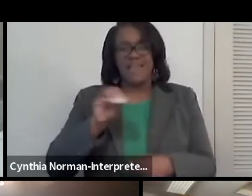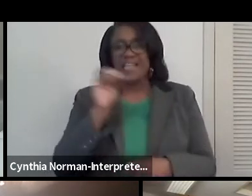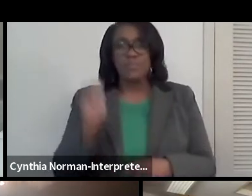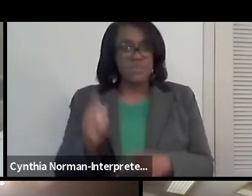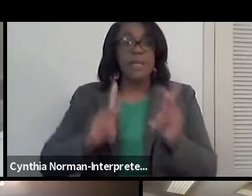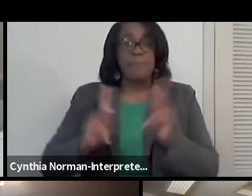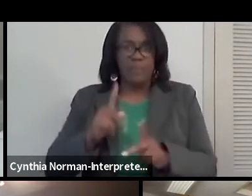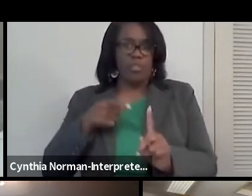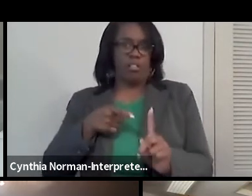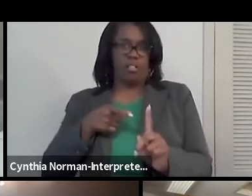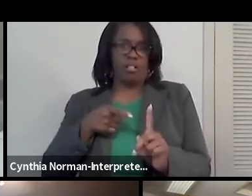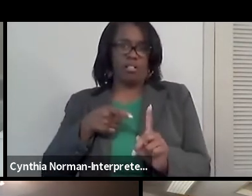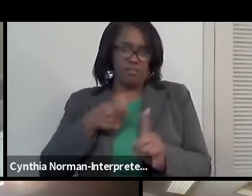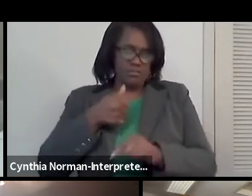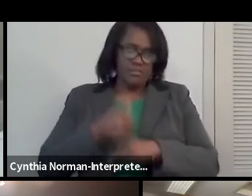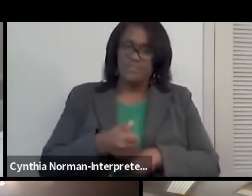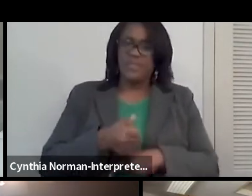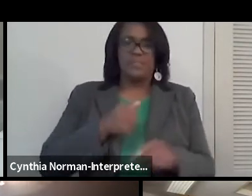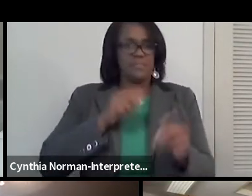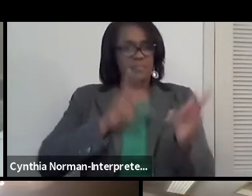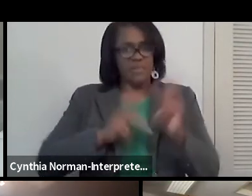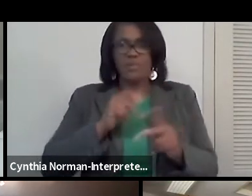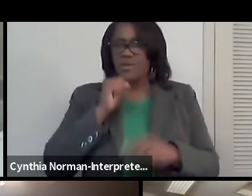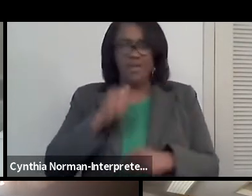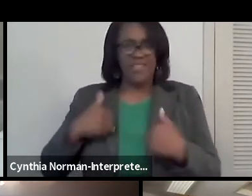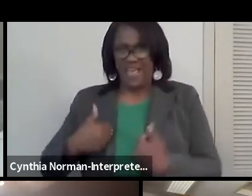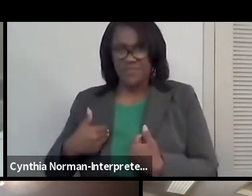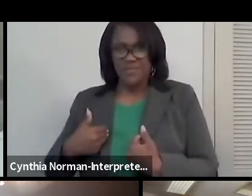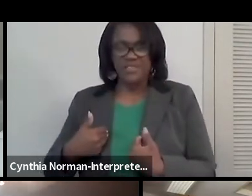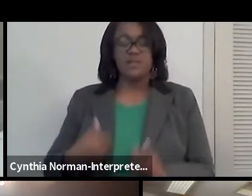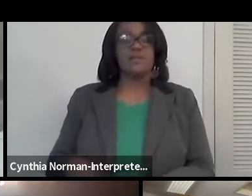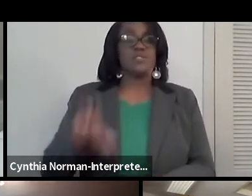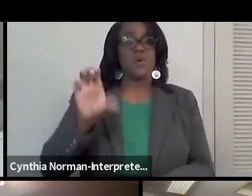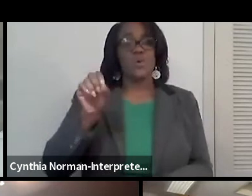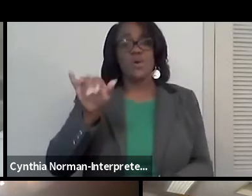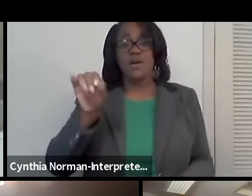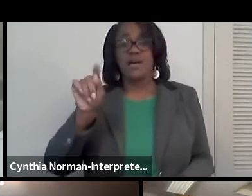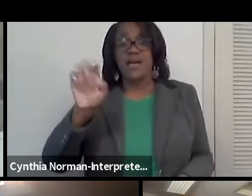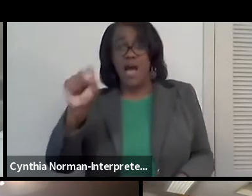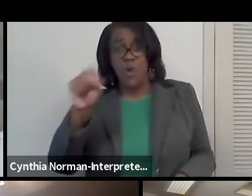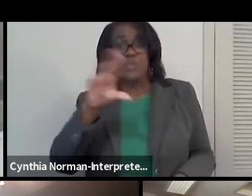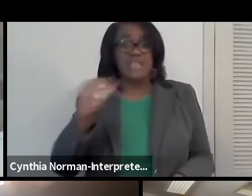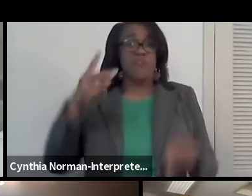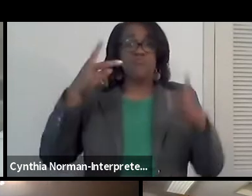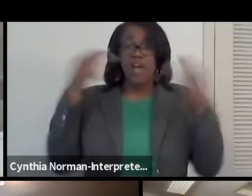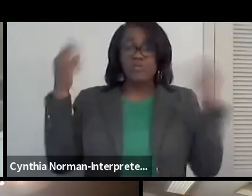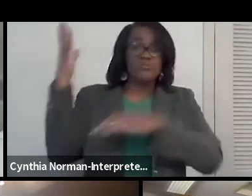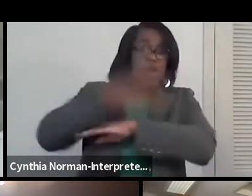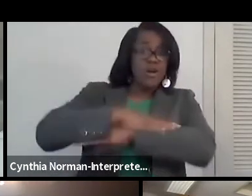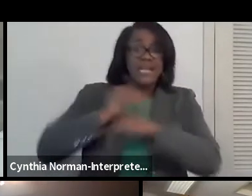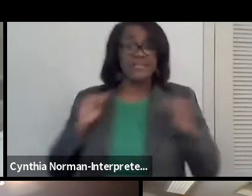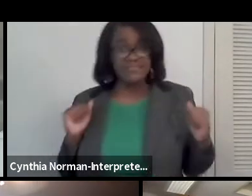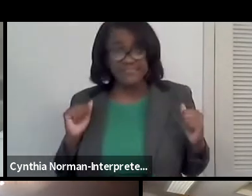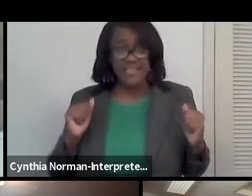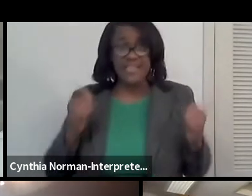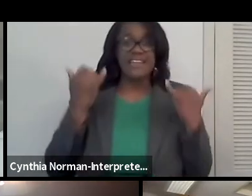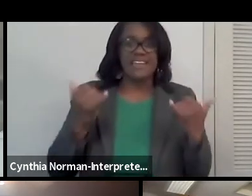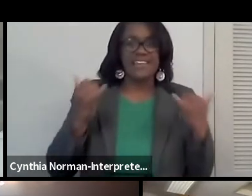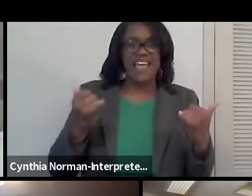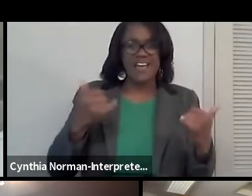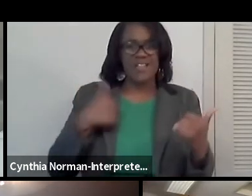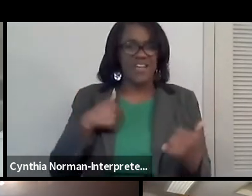and very much less about the animals, but coyotes and raccoons all day. And for that, actually, that segue leads straight up into